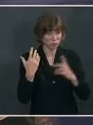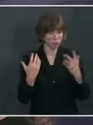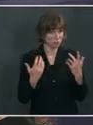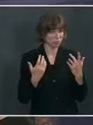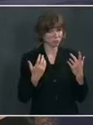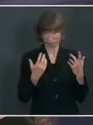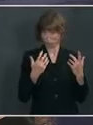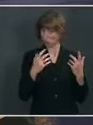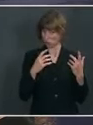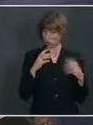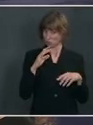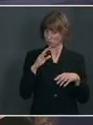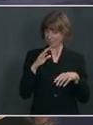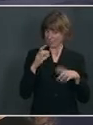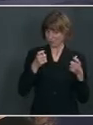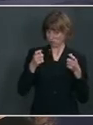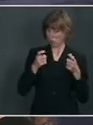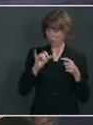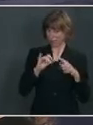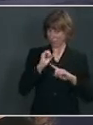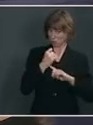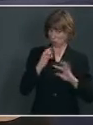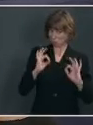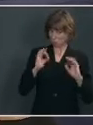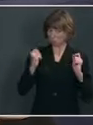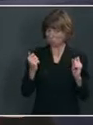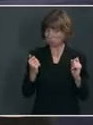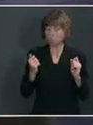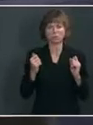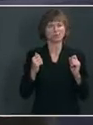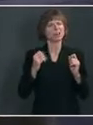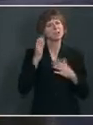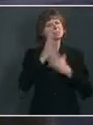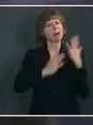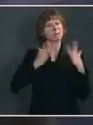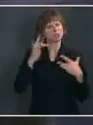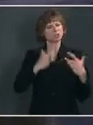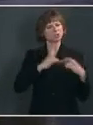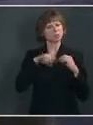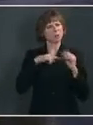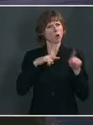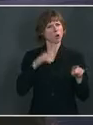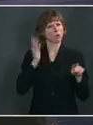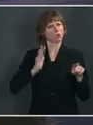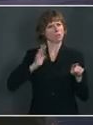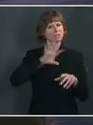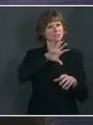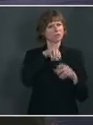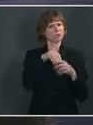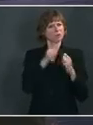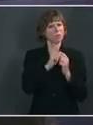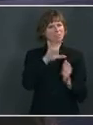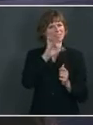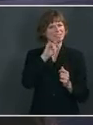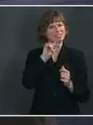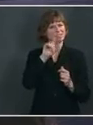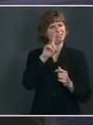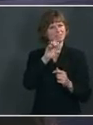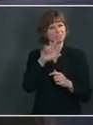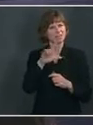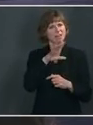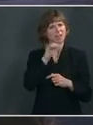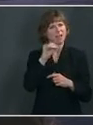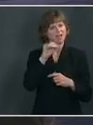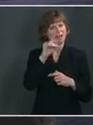of on top of it. There have been some kind of concerns about her previous engagements with Citadel and speaking